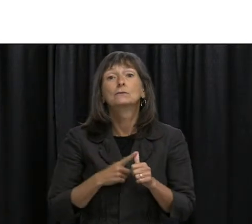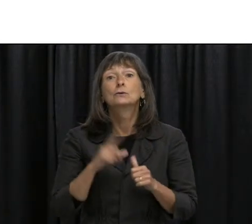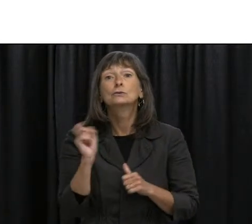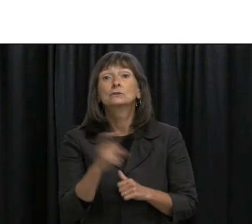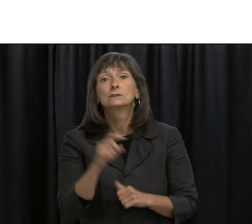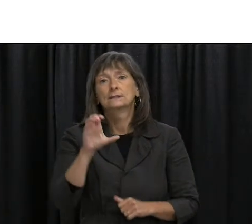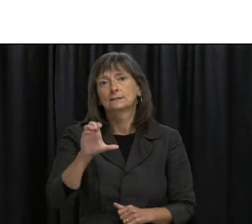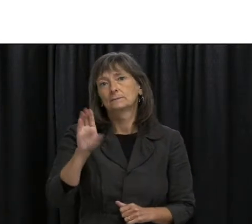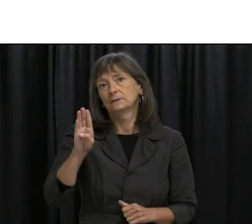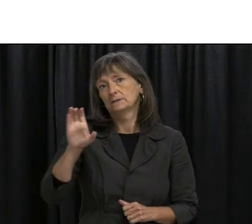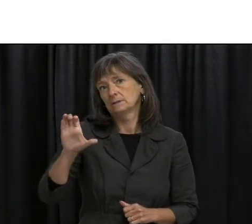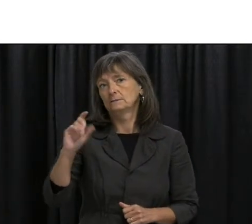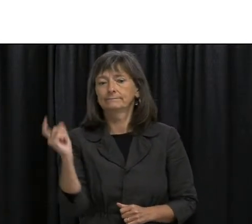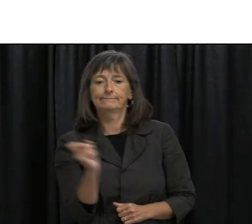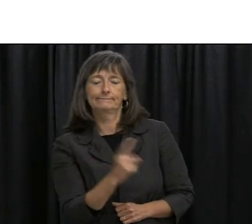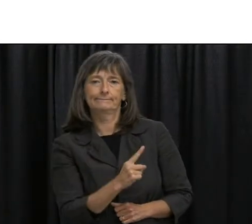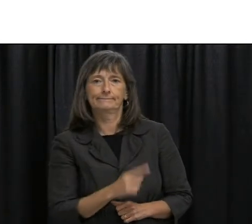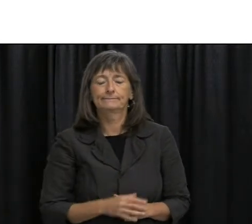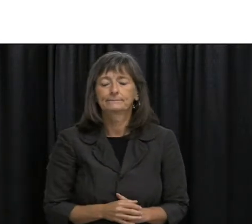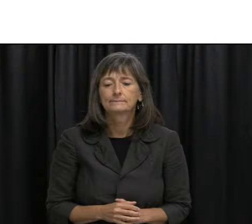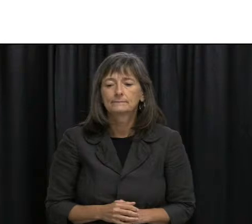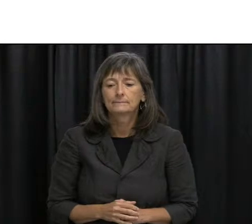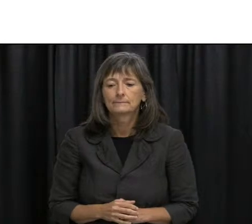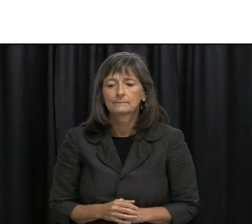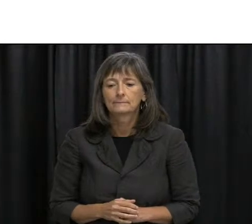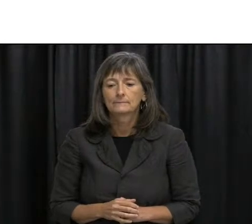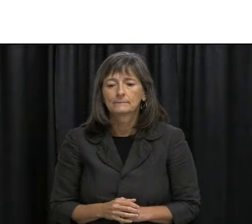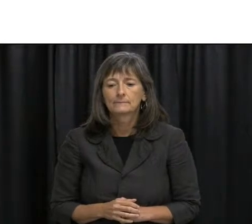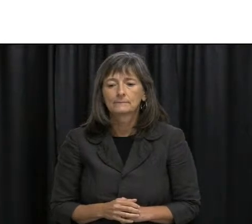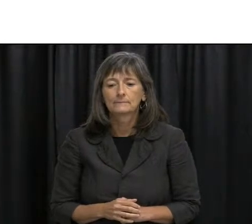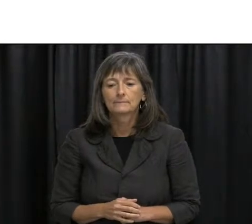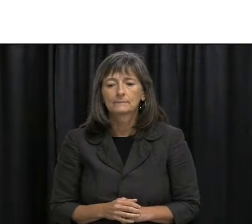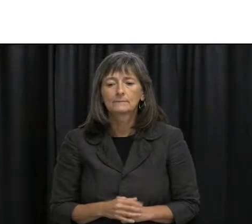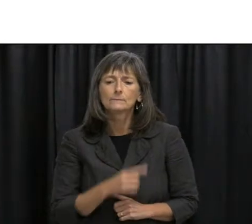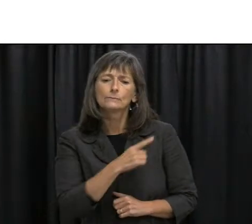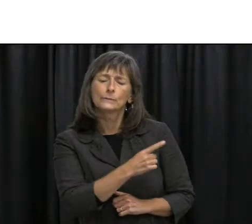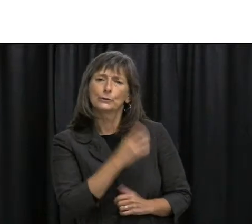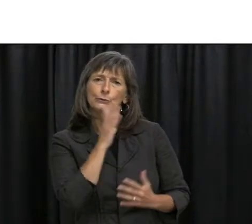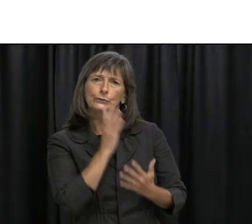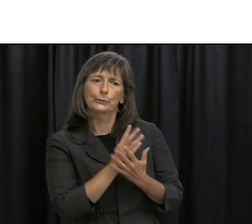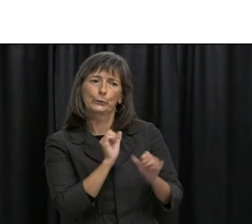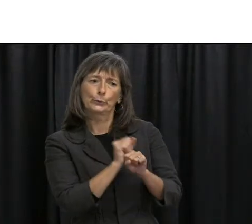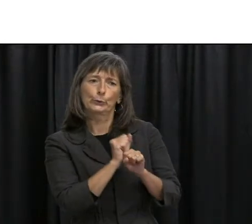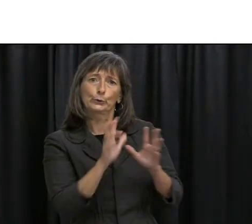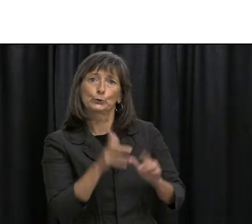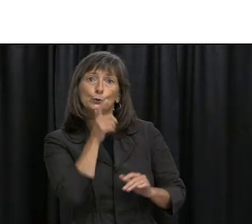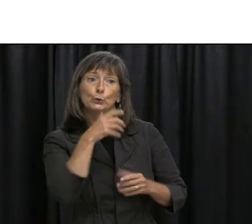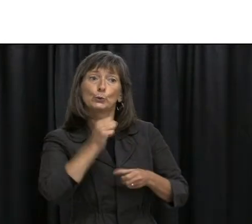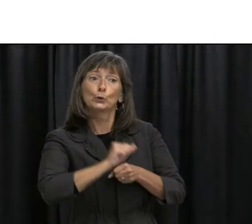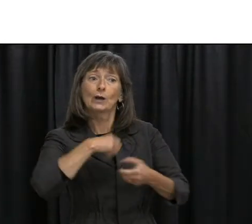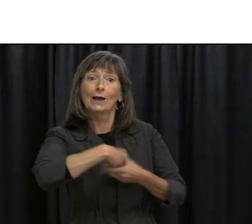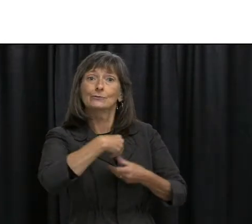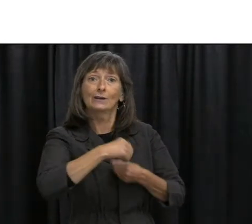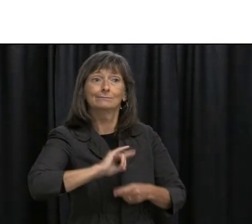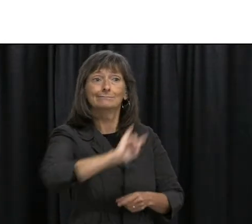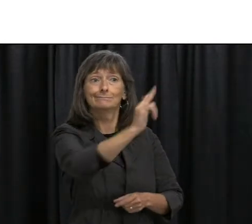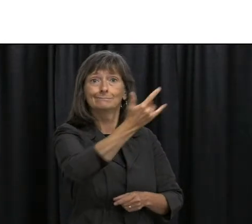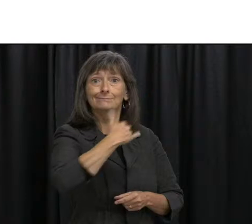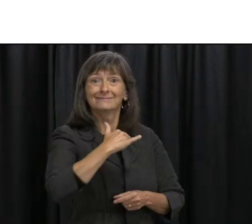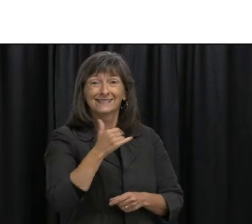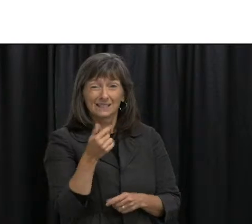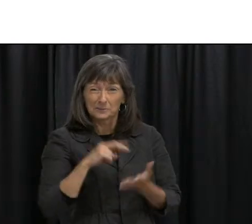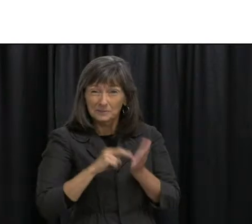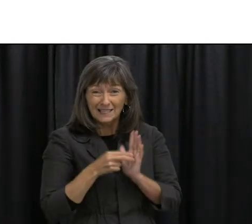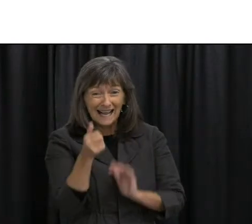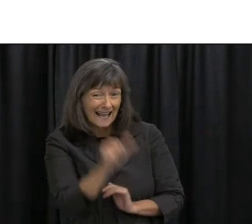Peter Cowan of CBC News. Please go ahead. When you talk about rotational workers, will this apply to anyone who has to travel